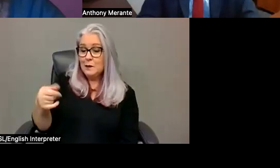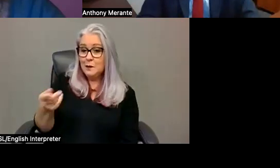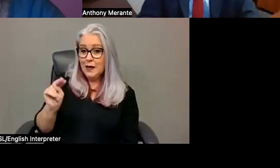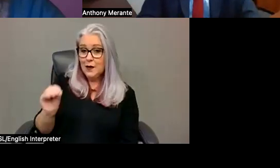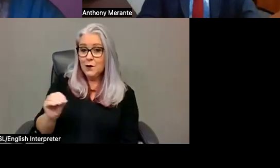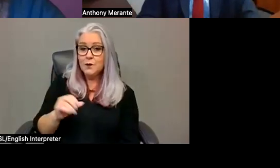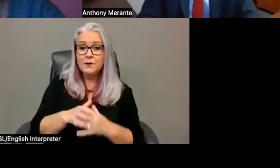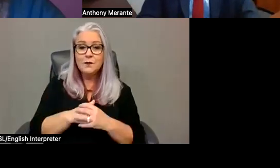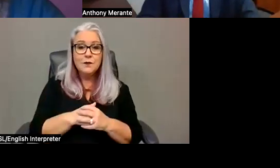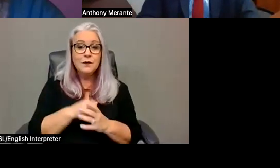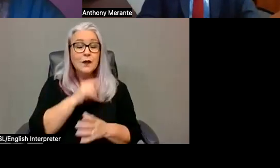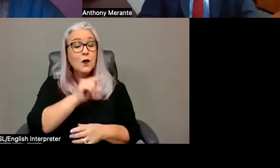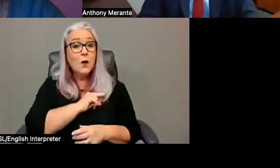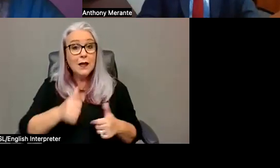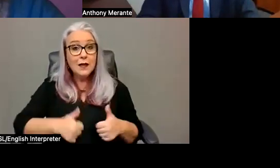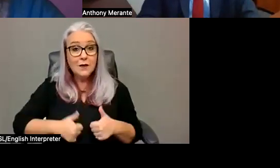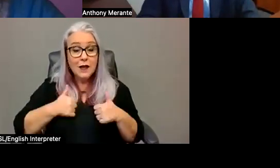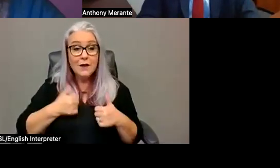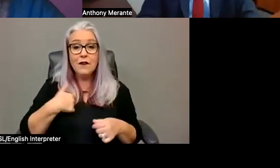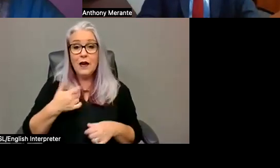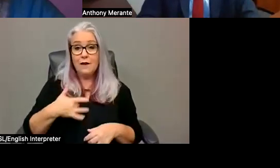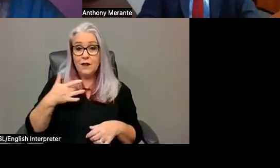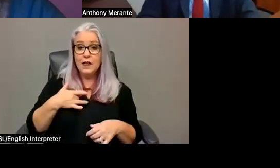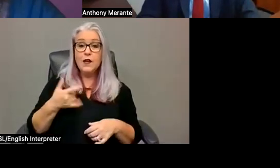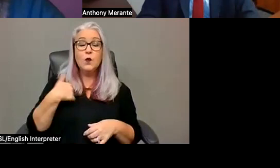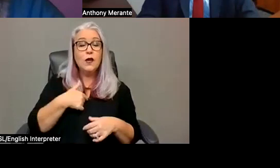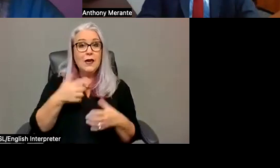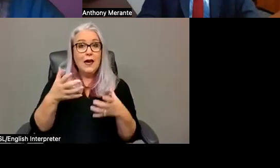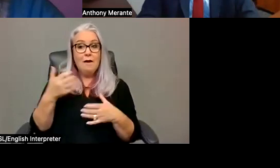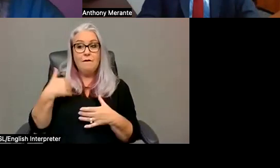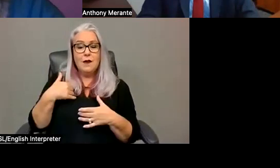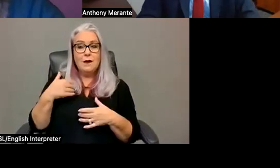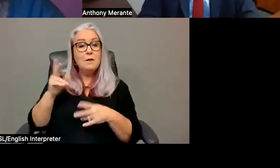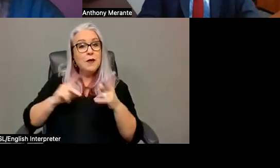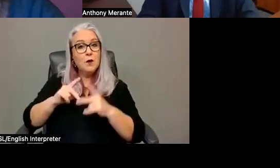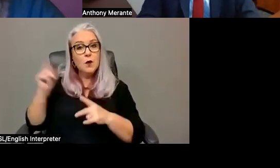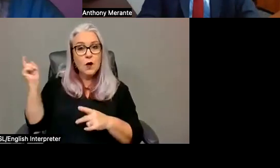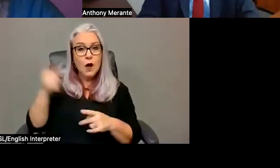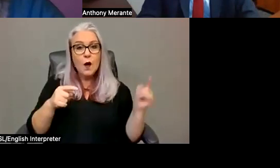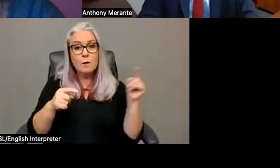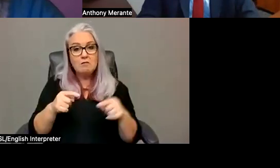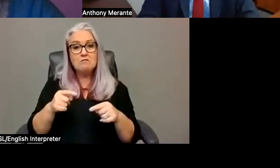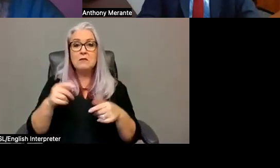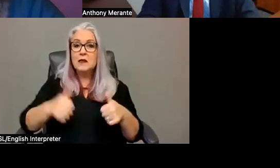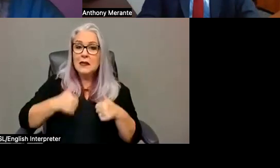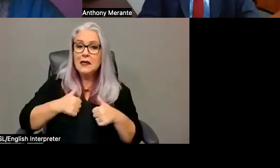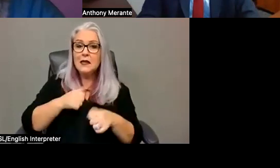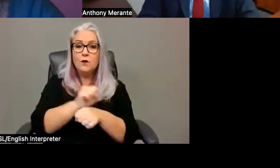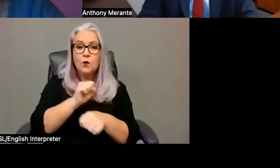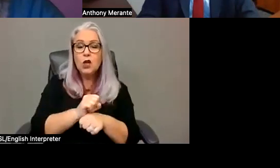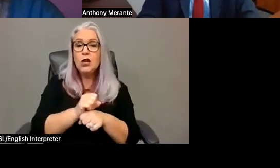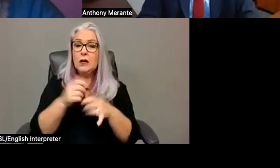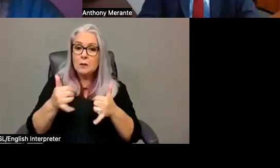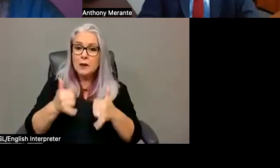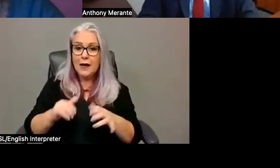obviously quality of life and making sure that we have people who want to come to live in Yonkers, to live, work, and play, right? That's what it's really all about. And when